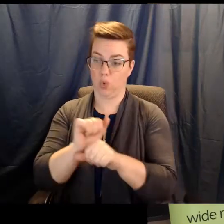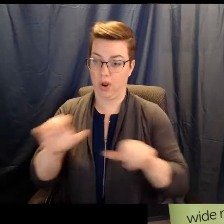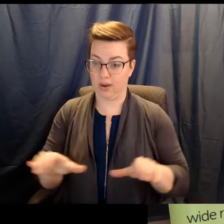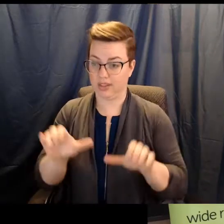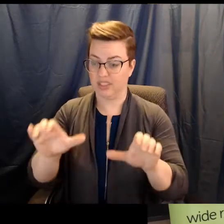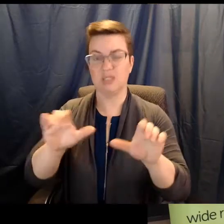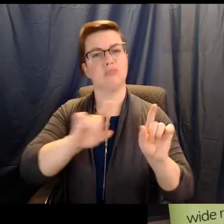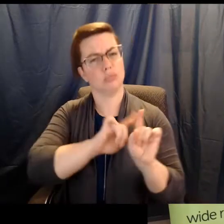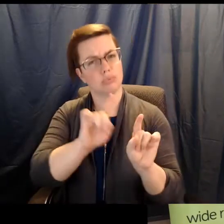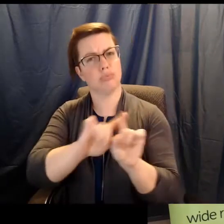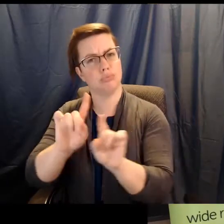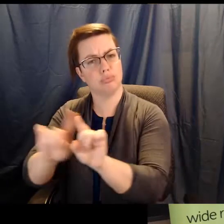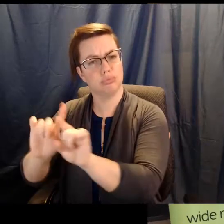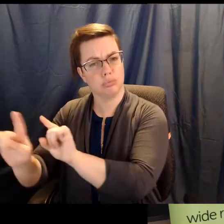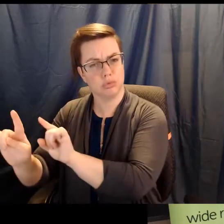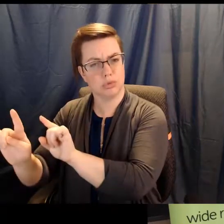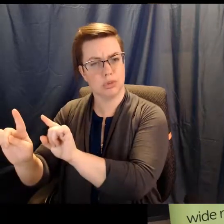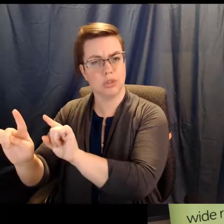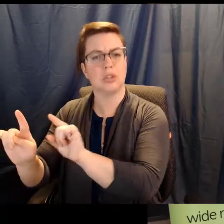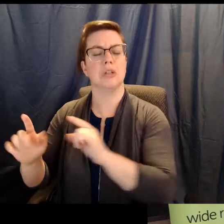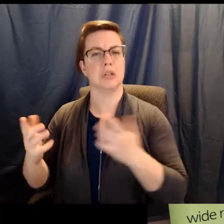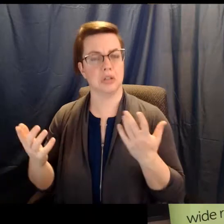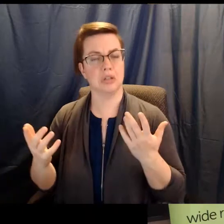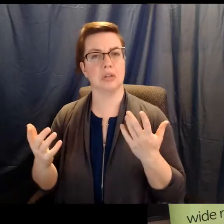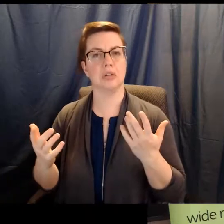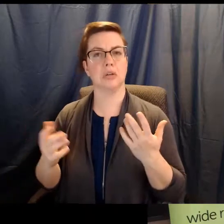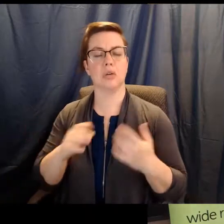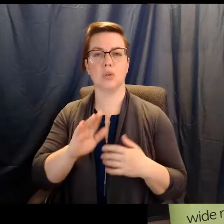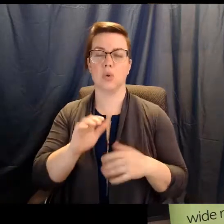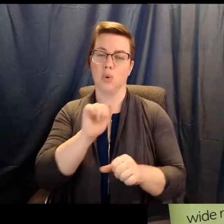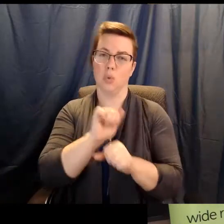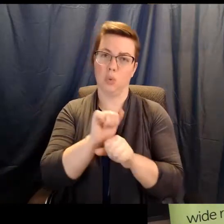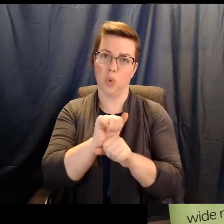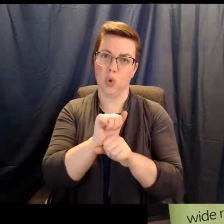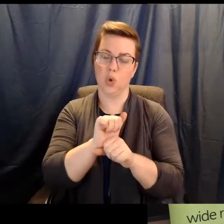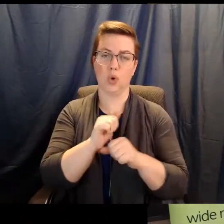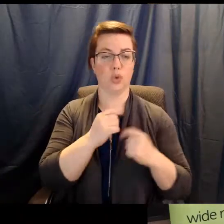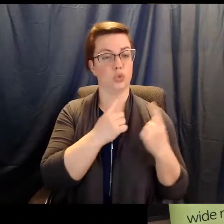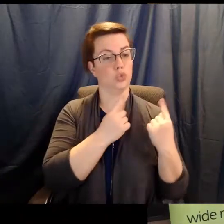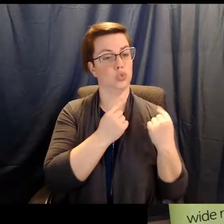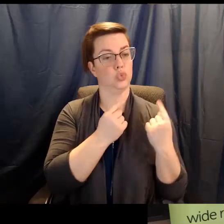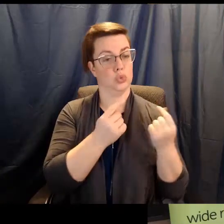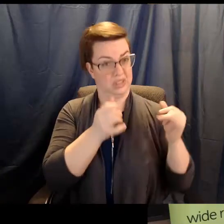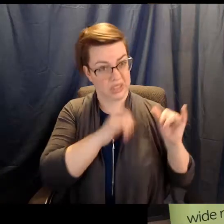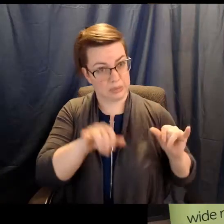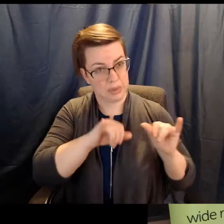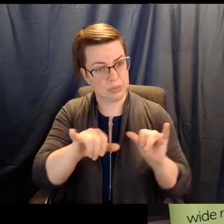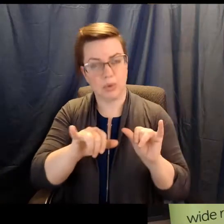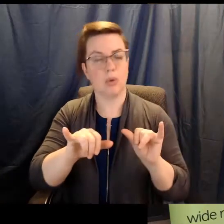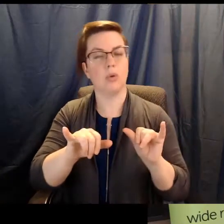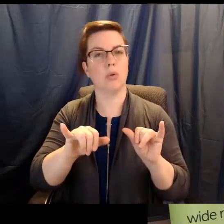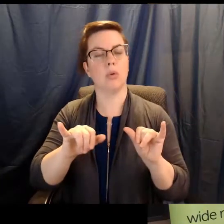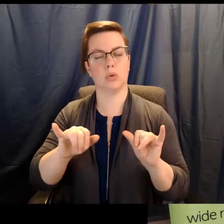activities, and choosing break time activities that are significantly different from your work activities.